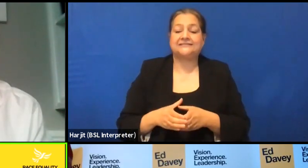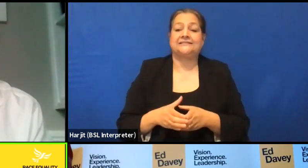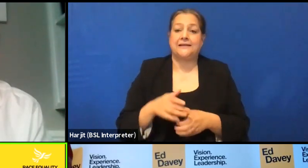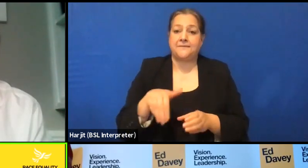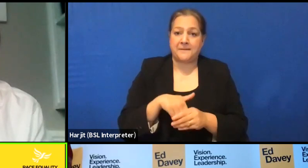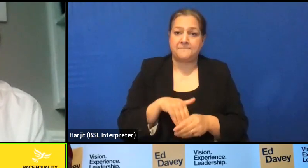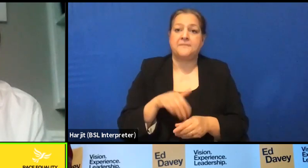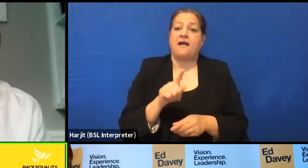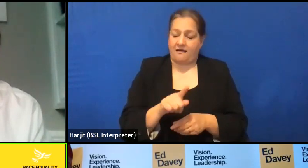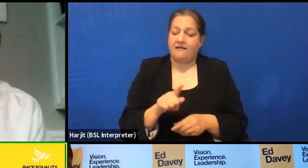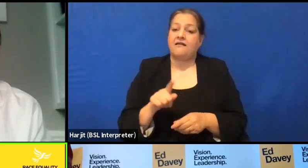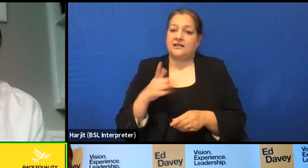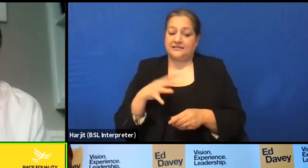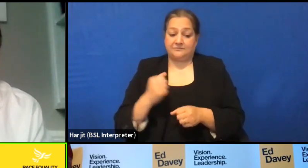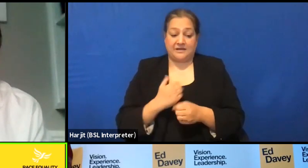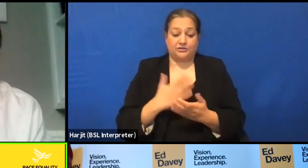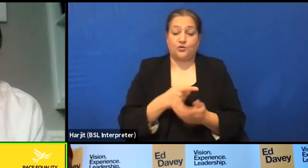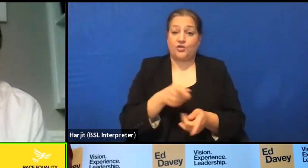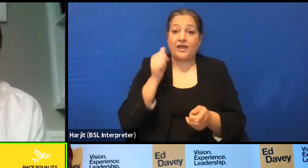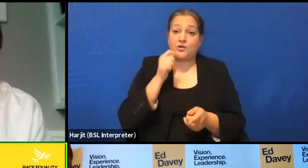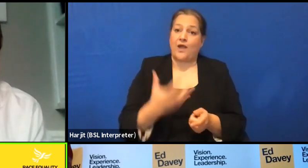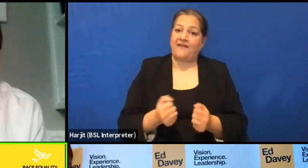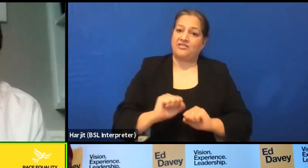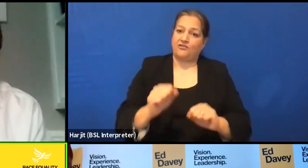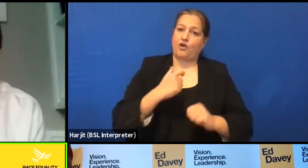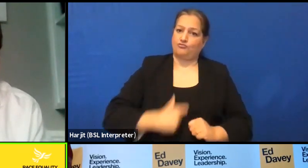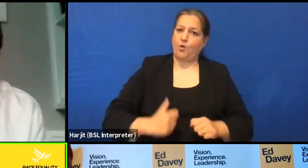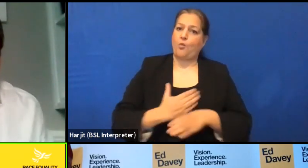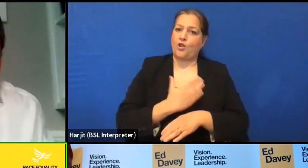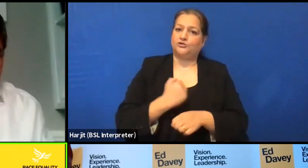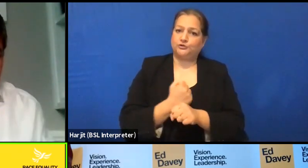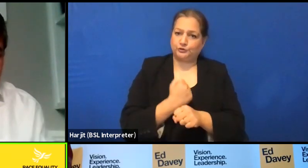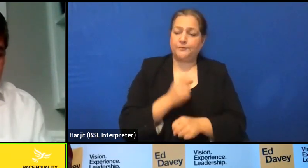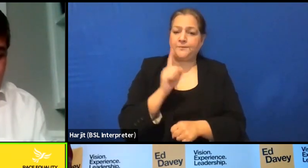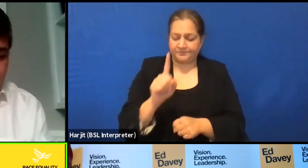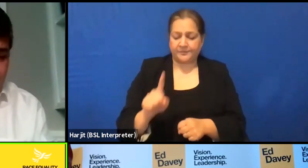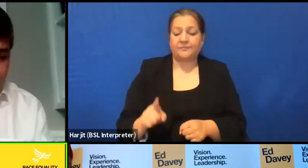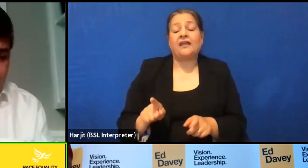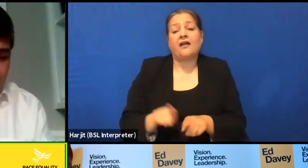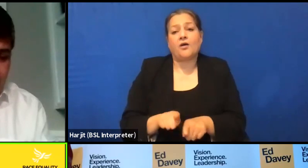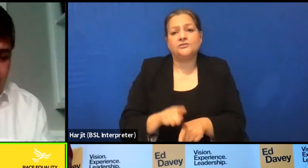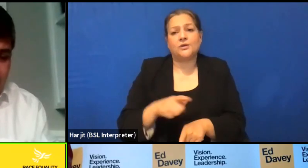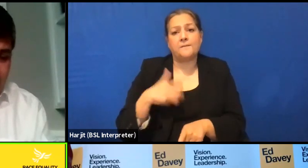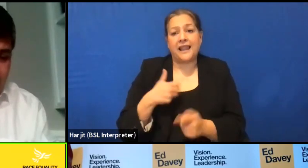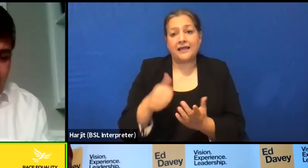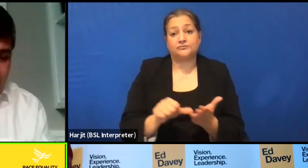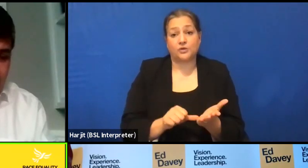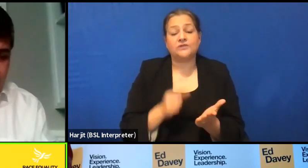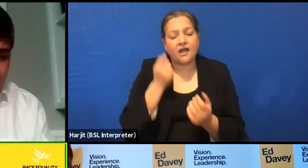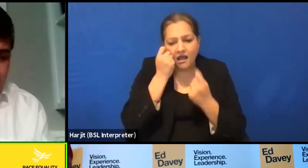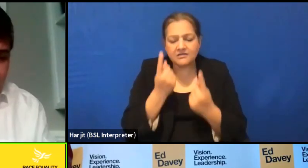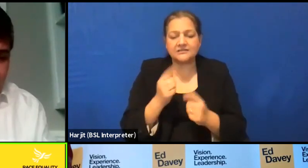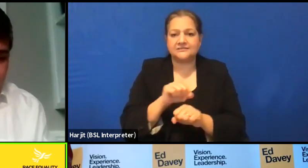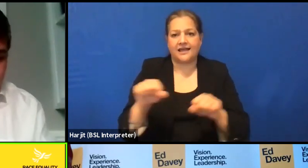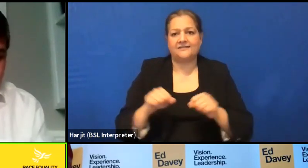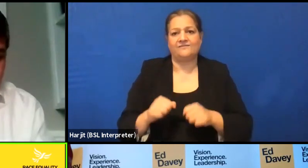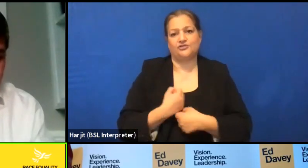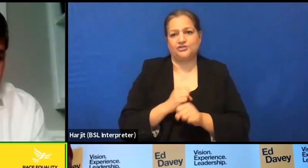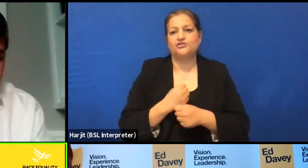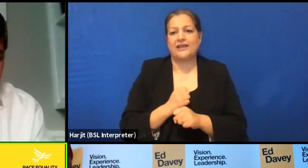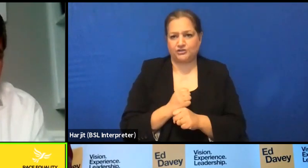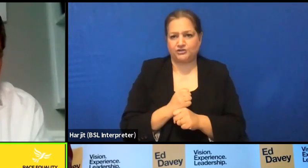that's what I meant earlier by that. And to the point about the complaints process, I completely understand the frustration with this. I also want to